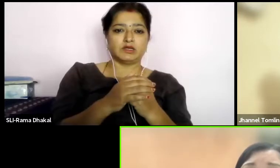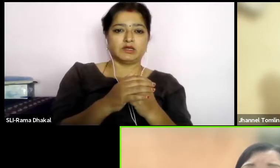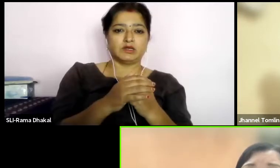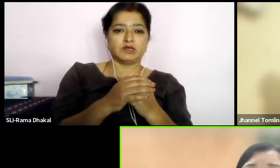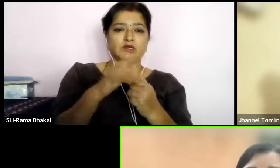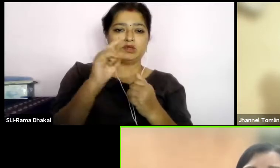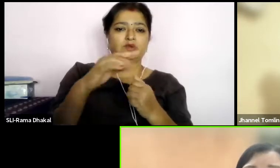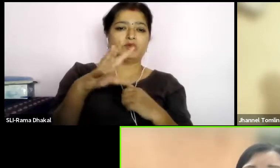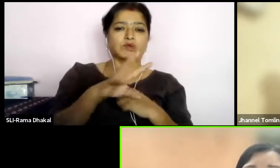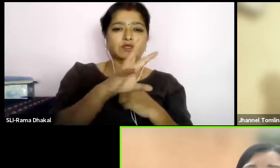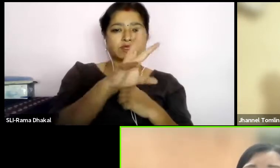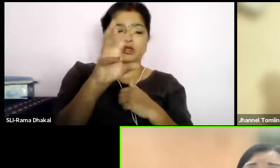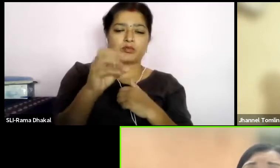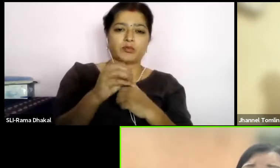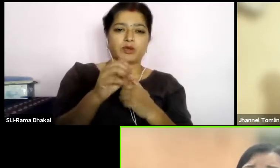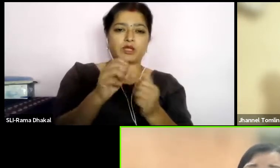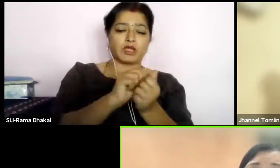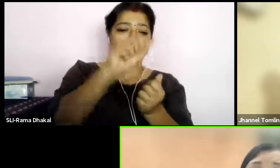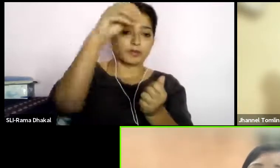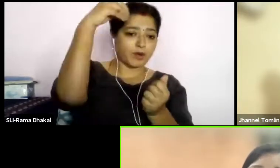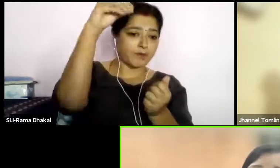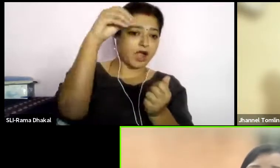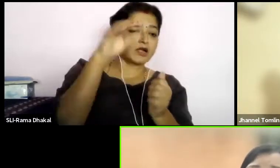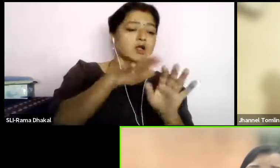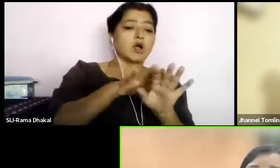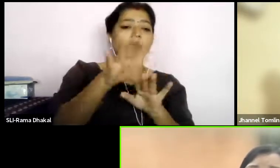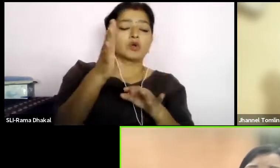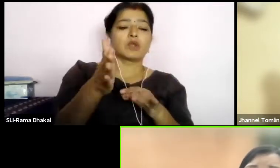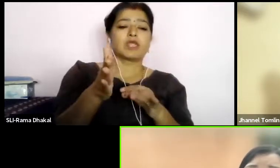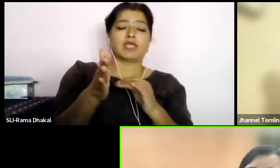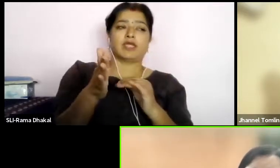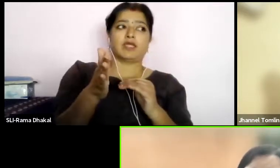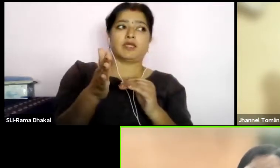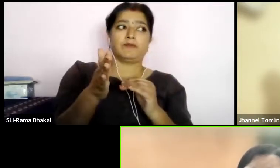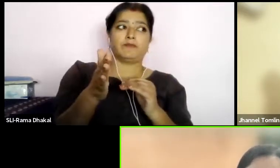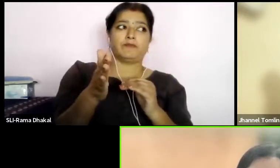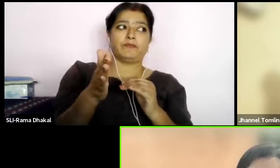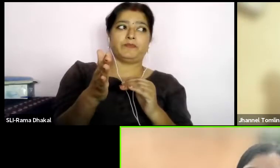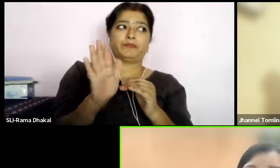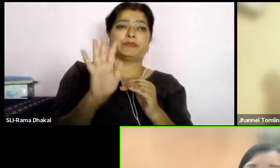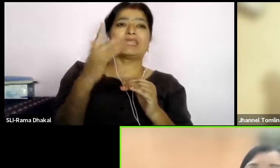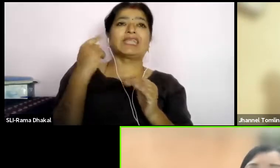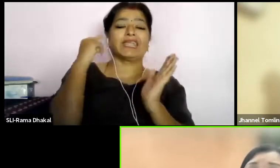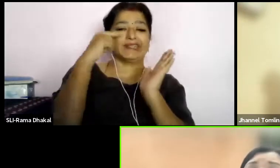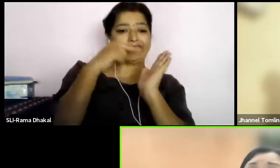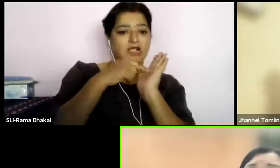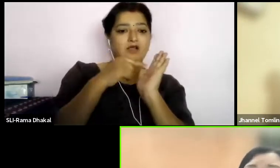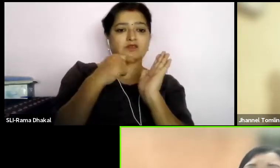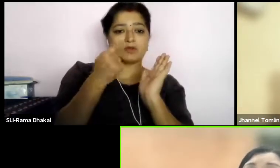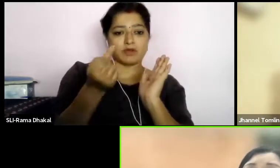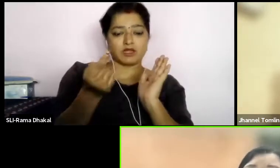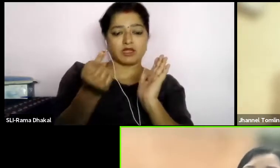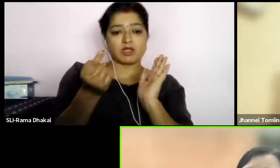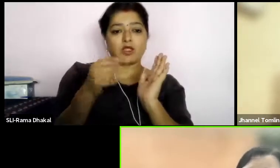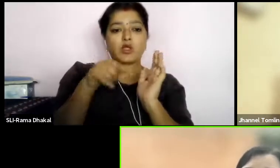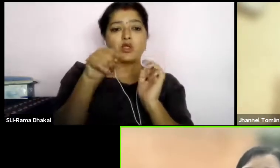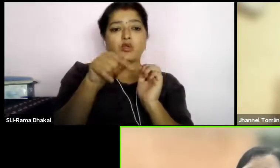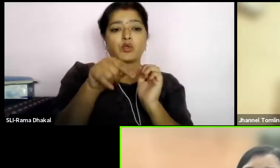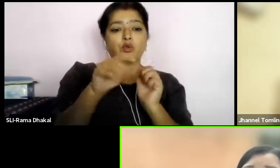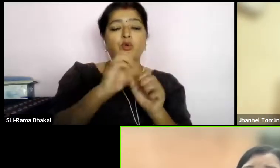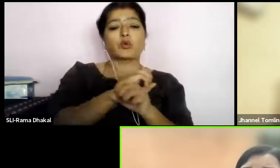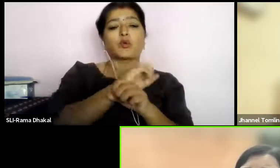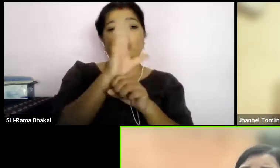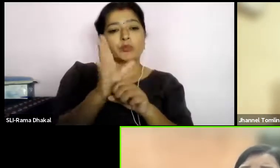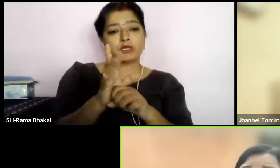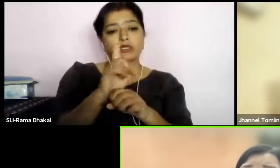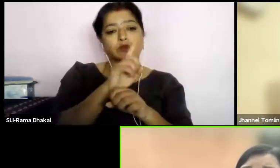just wanted to highlight that we have been working in the COVID pandemic situation related with the climate